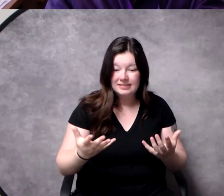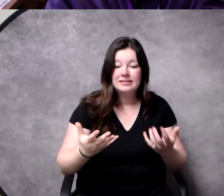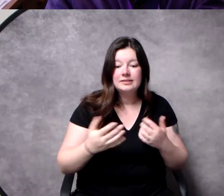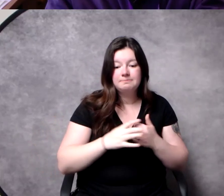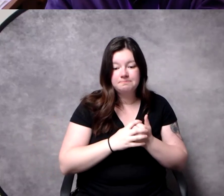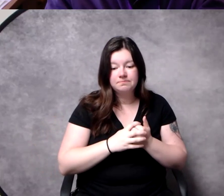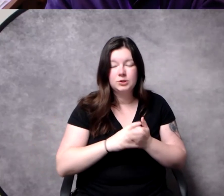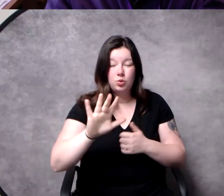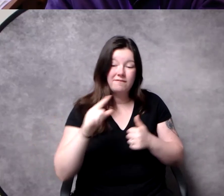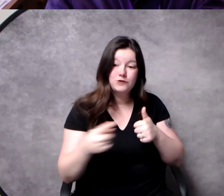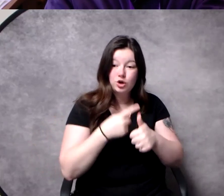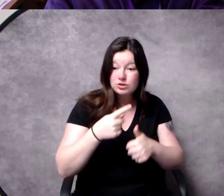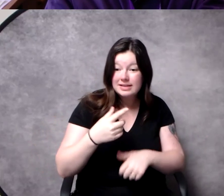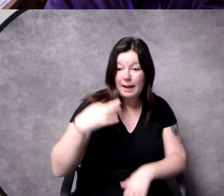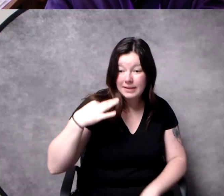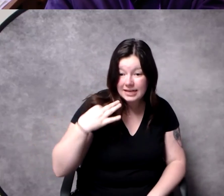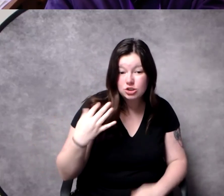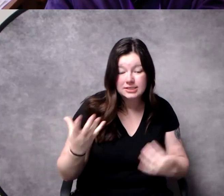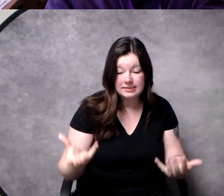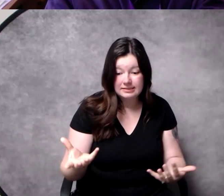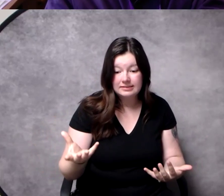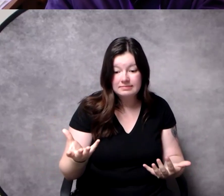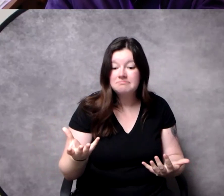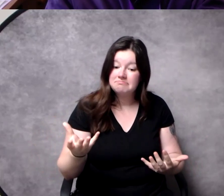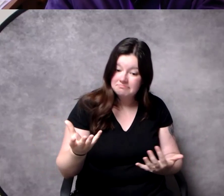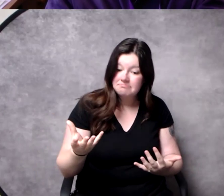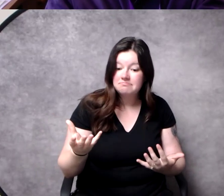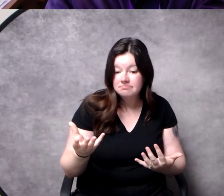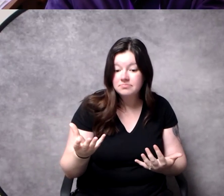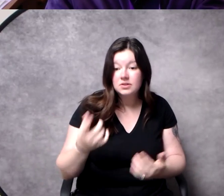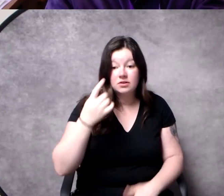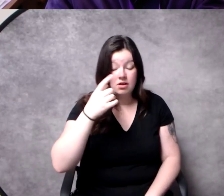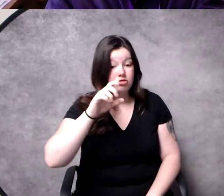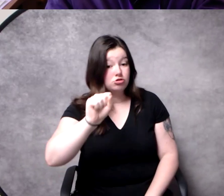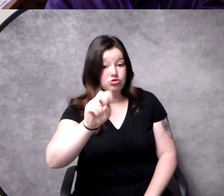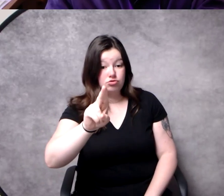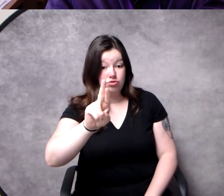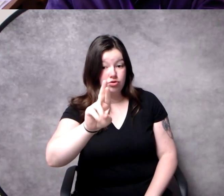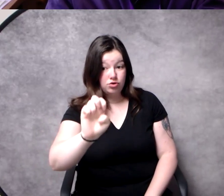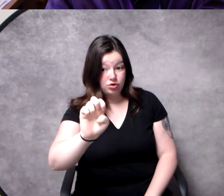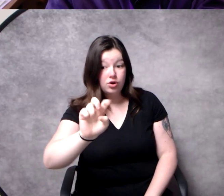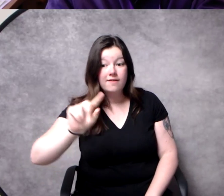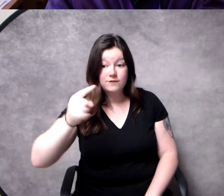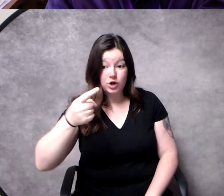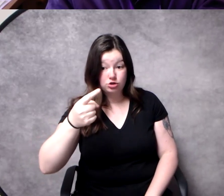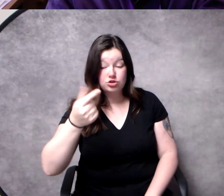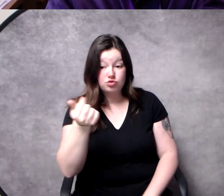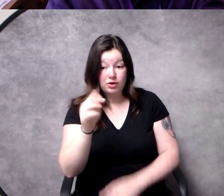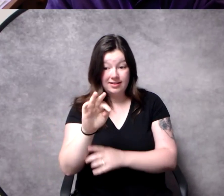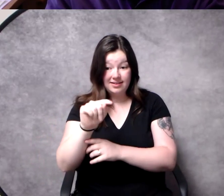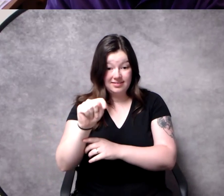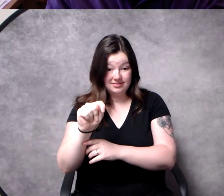know, is very attractive. You know, for a Sure First grant, preliminary data is